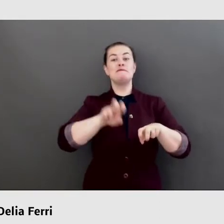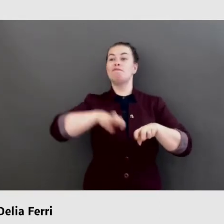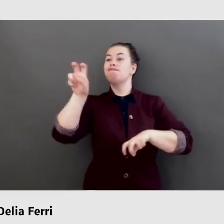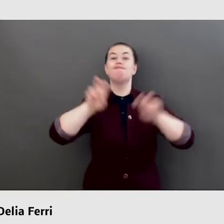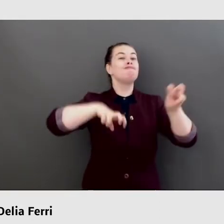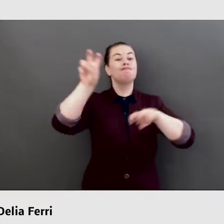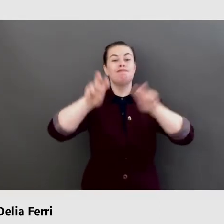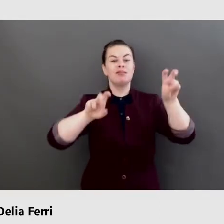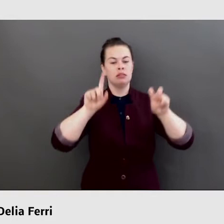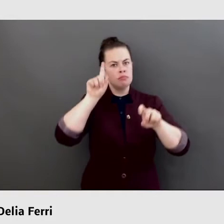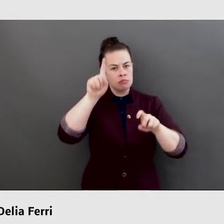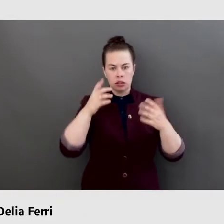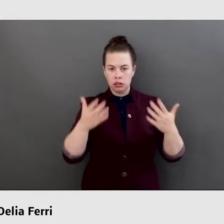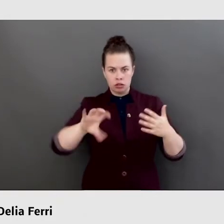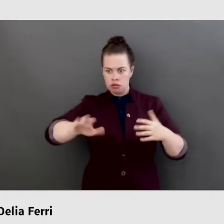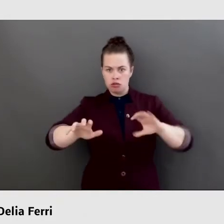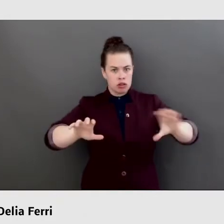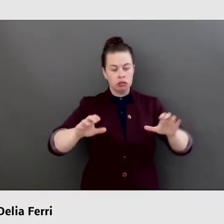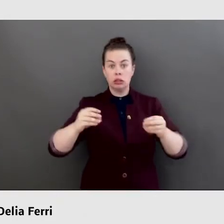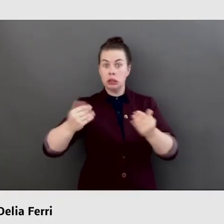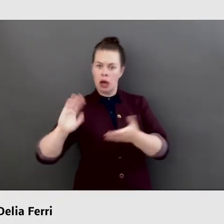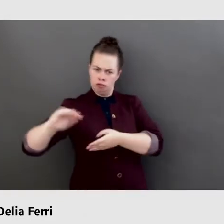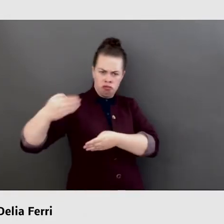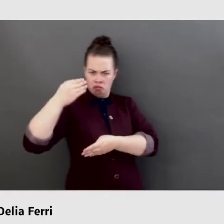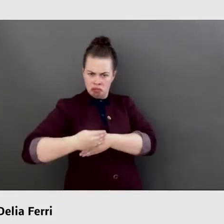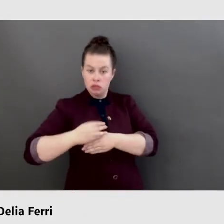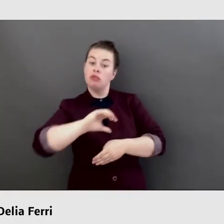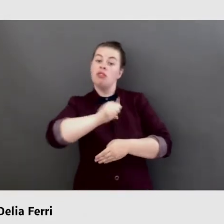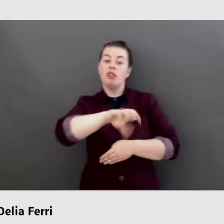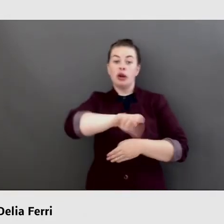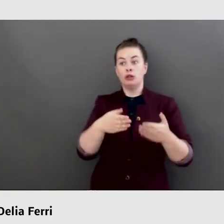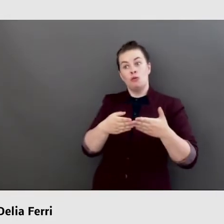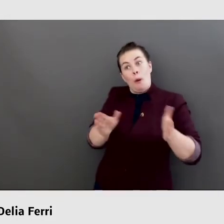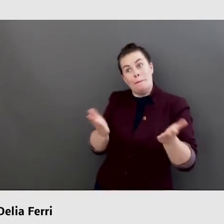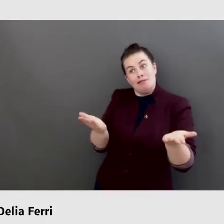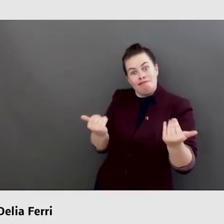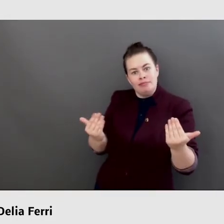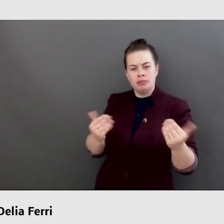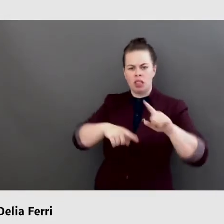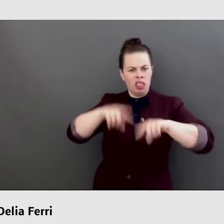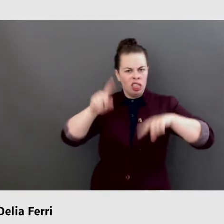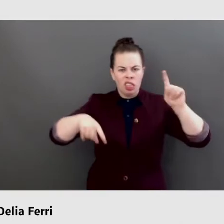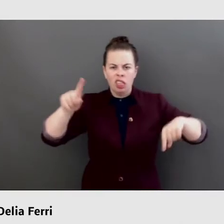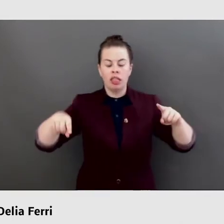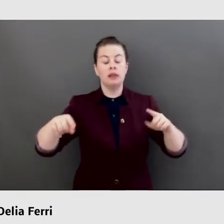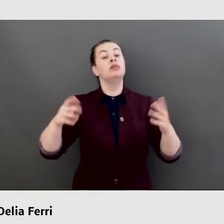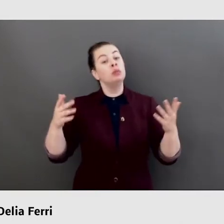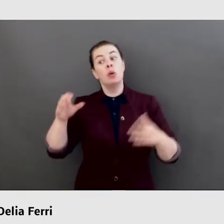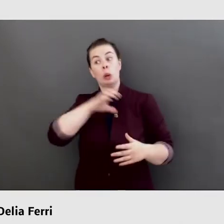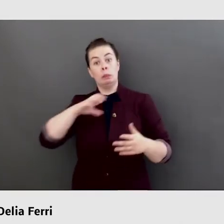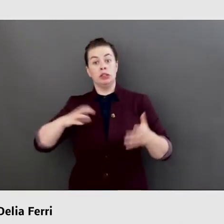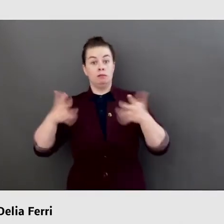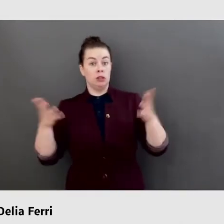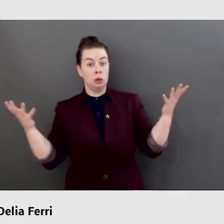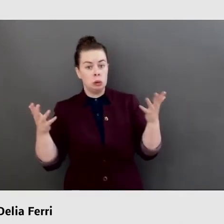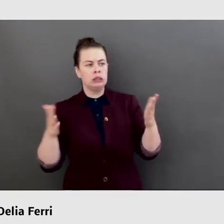been imposed in a scattered way by member states. The Commission has recently proposed